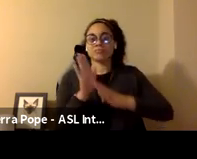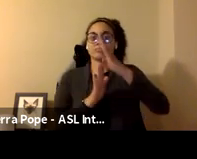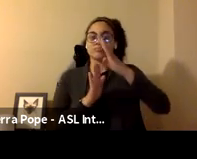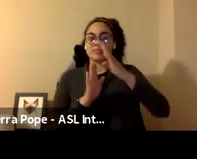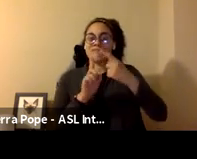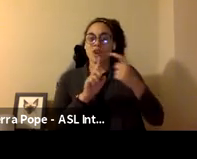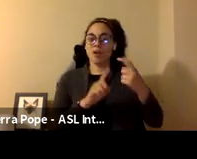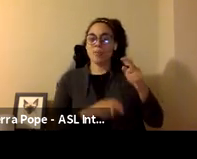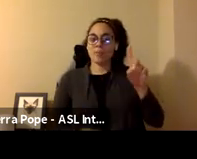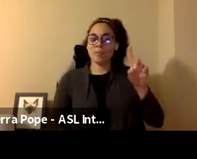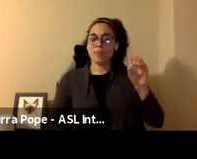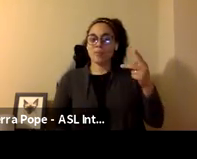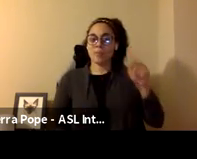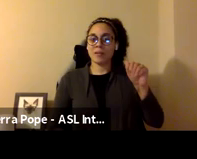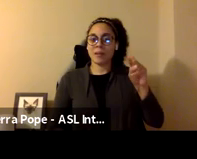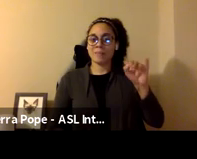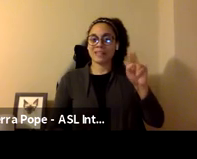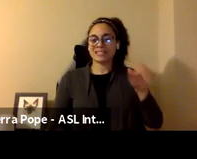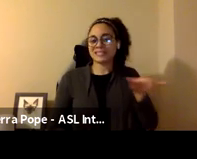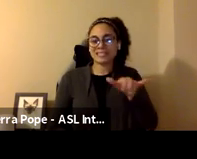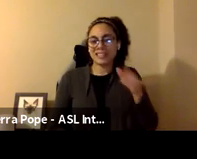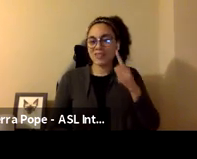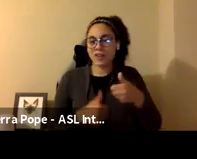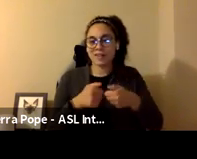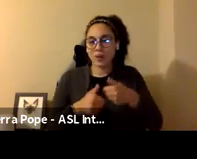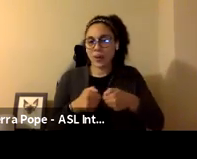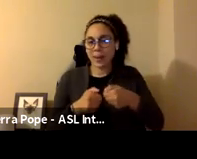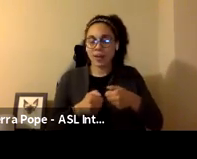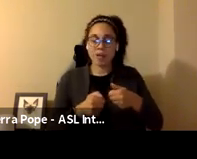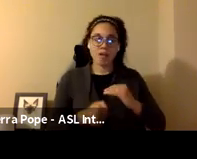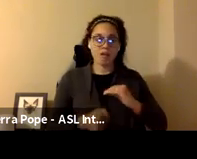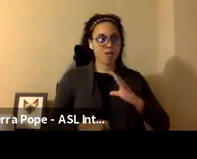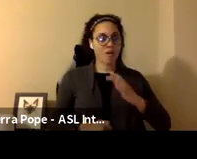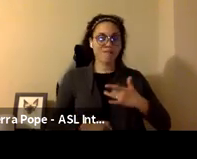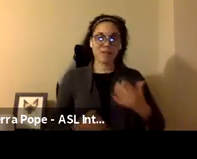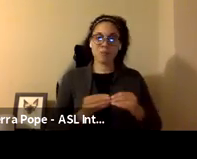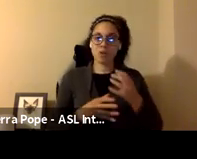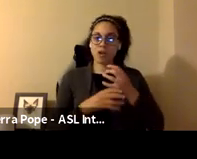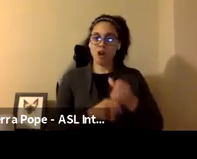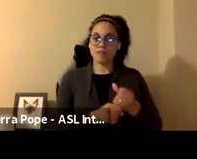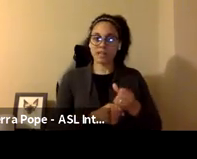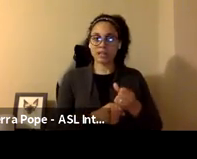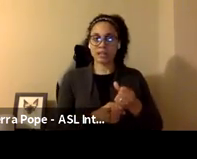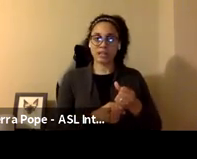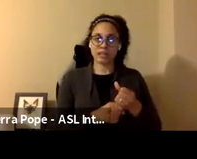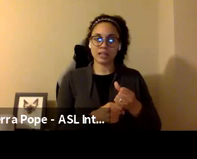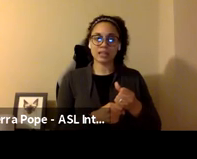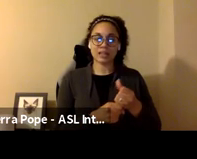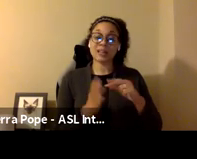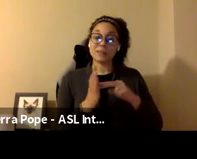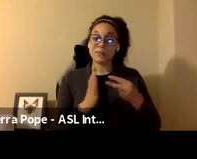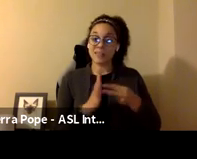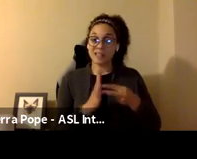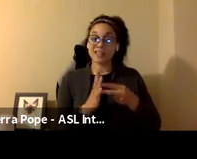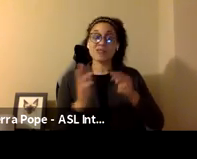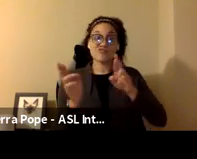Immediately, it's what they do in video games. And then they are feeling more self-confident. And so then when they go to set their